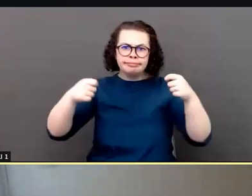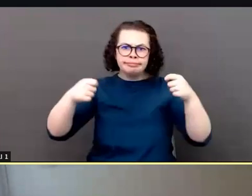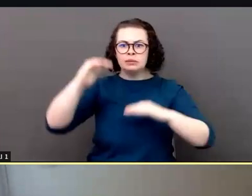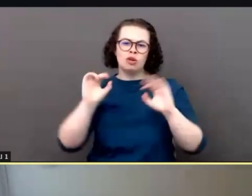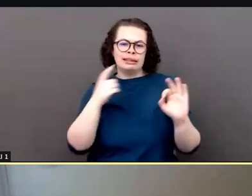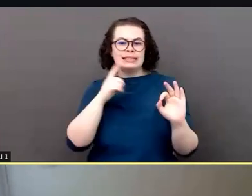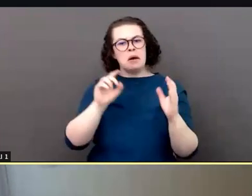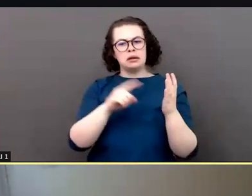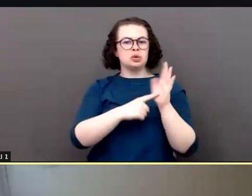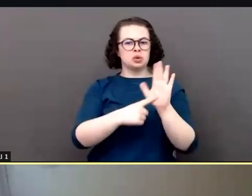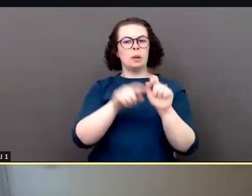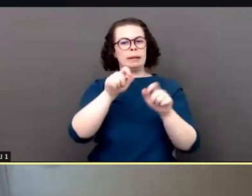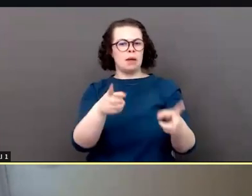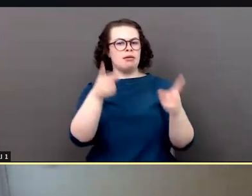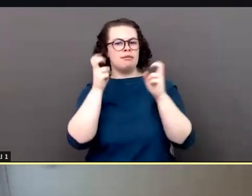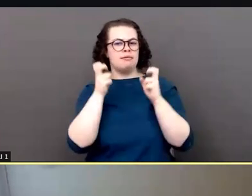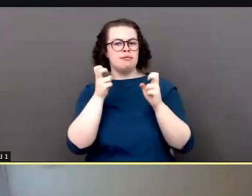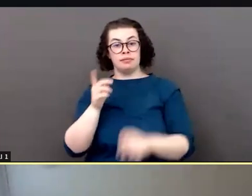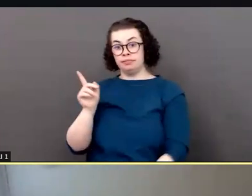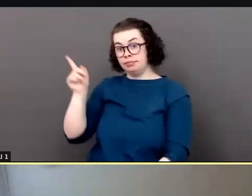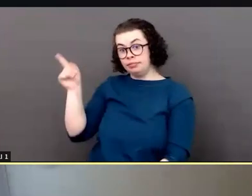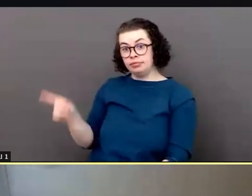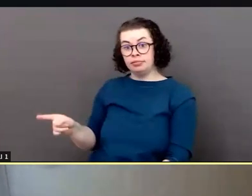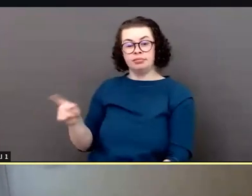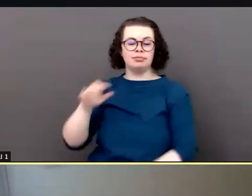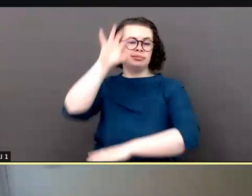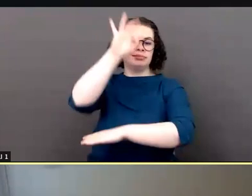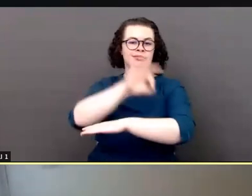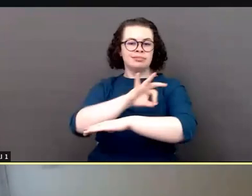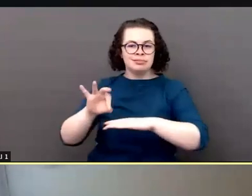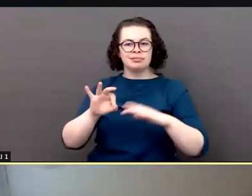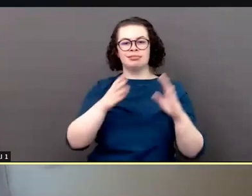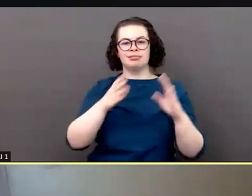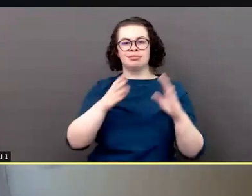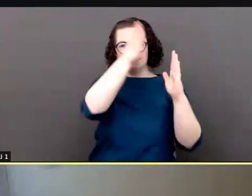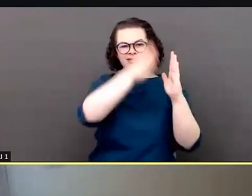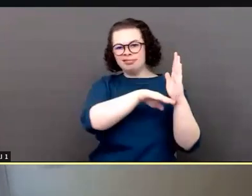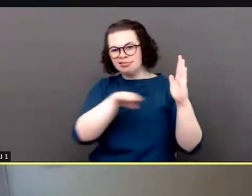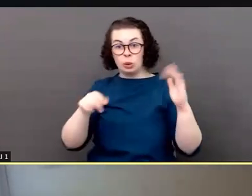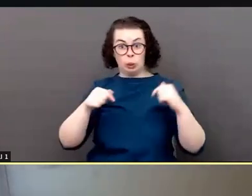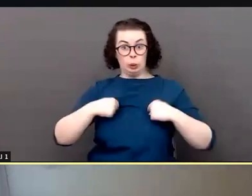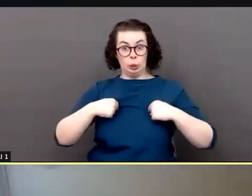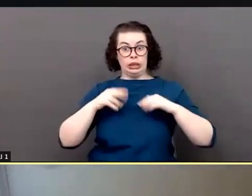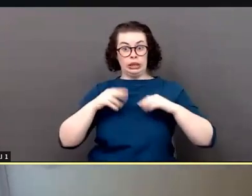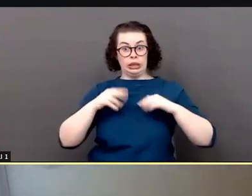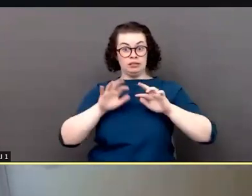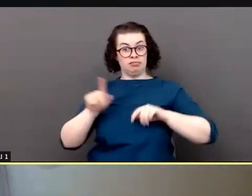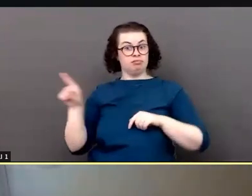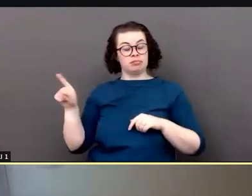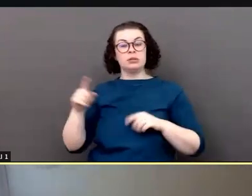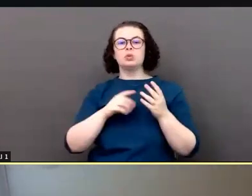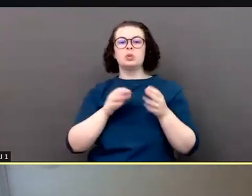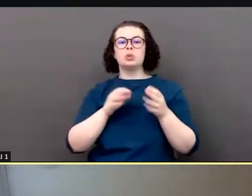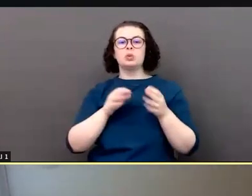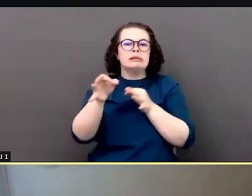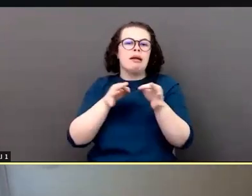And then supplied some diagrams that we've developed early to explain this field, which is